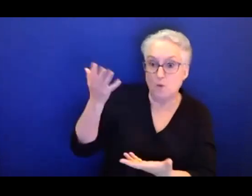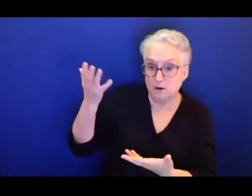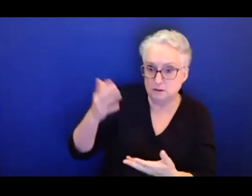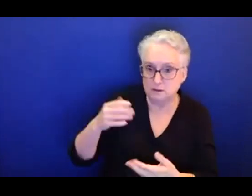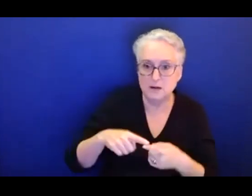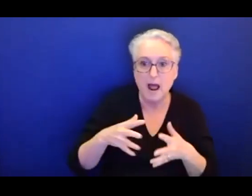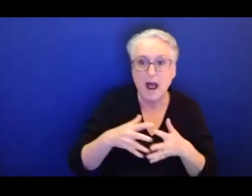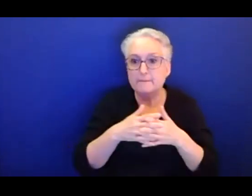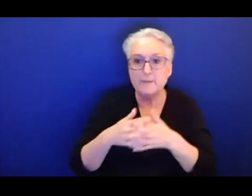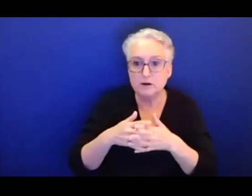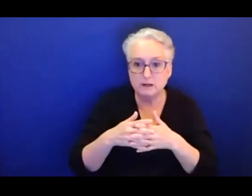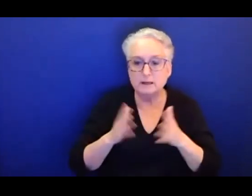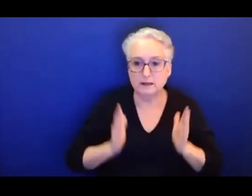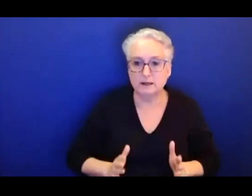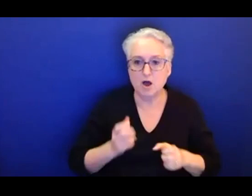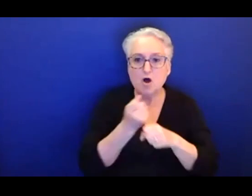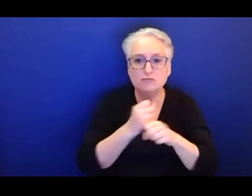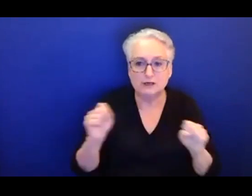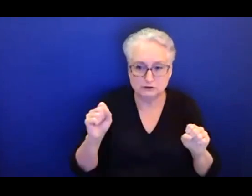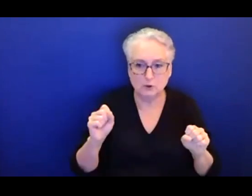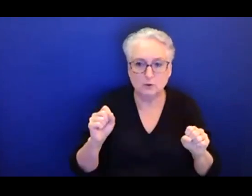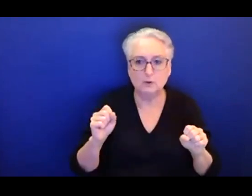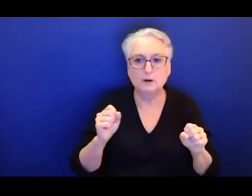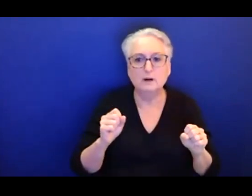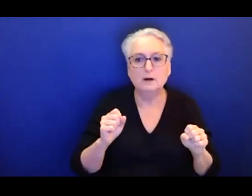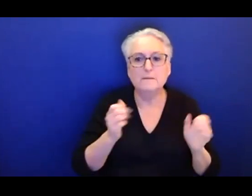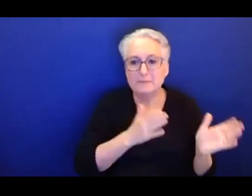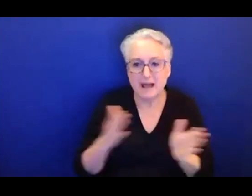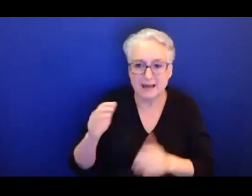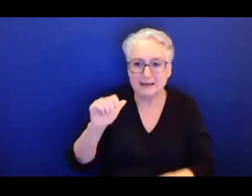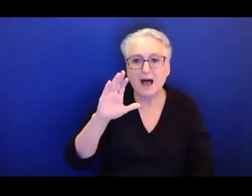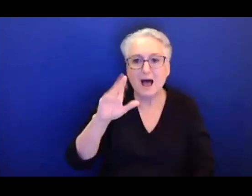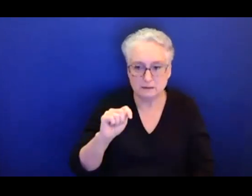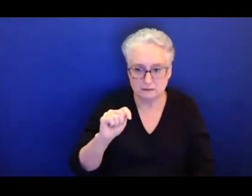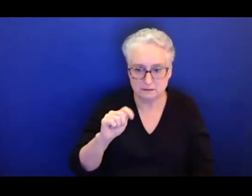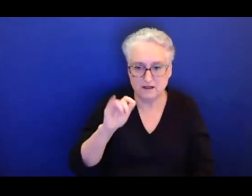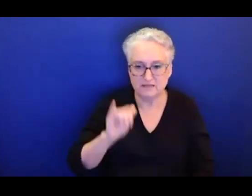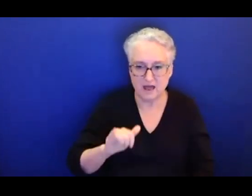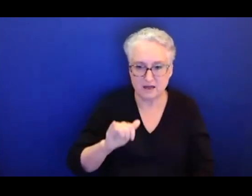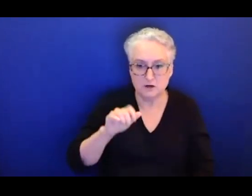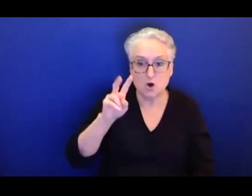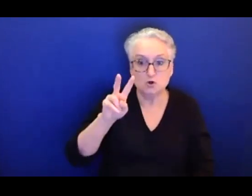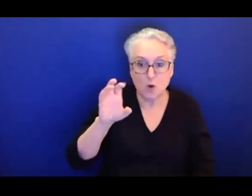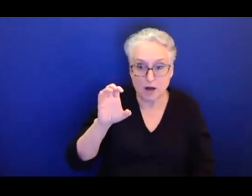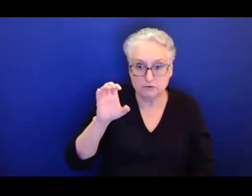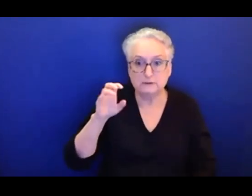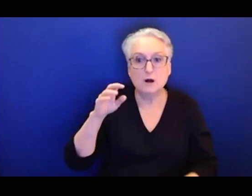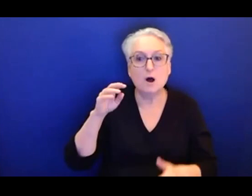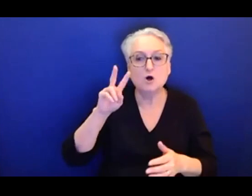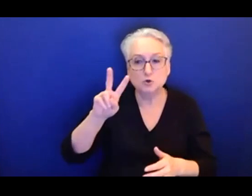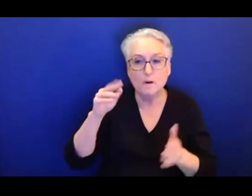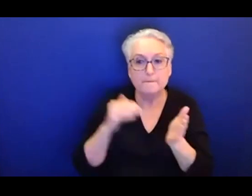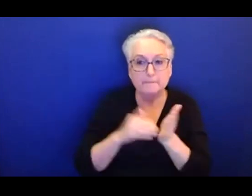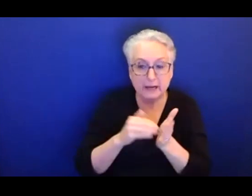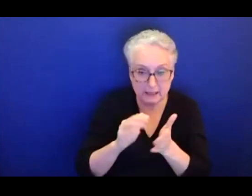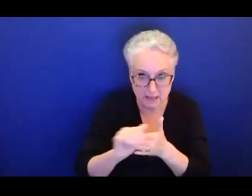to receive around $202 million in funding in that plan over a 2-year period of time. The eligible uses